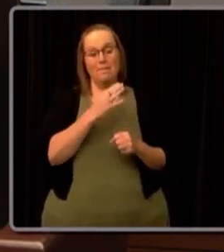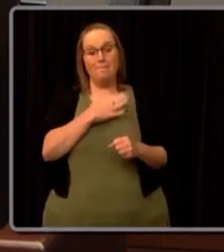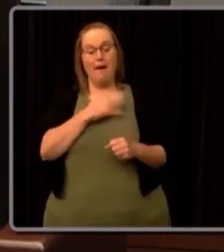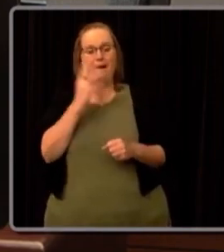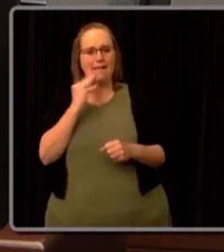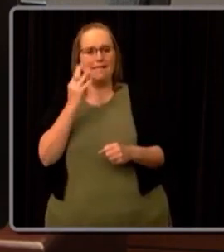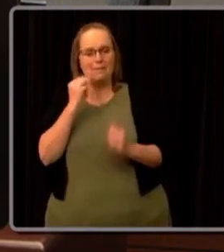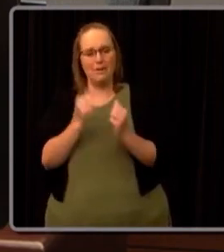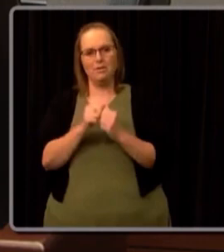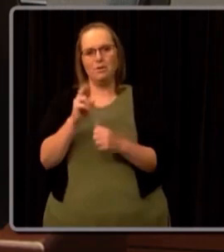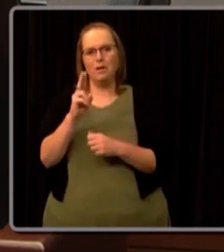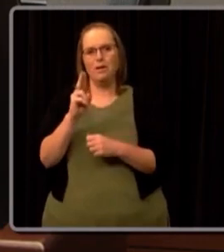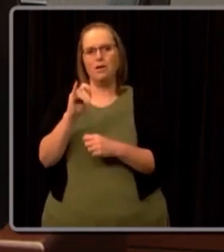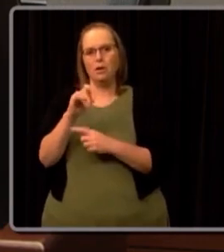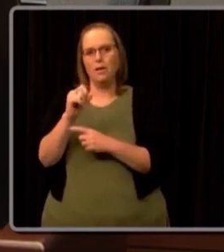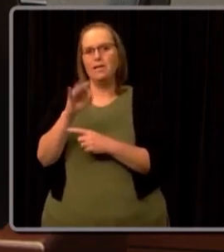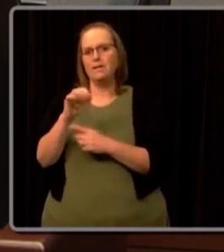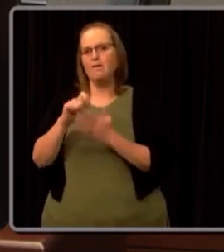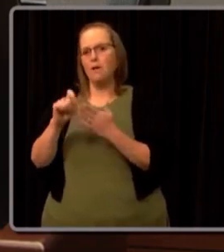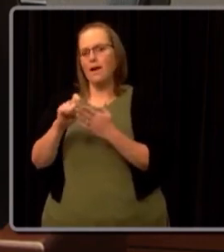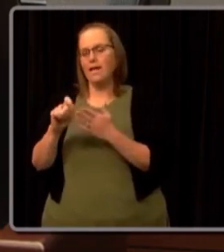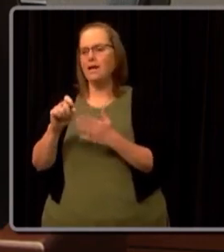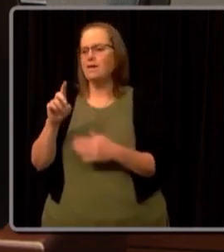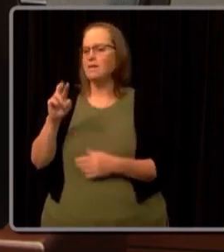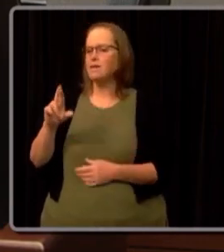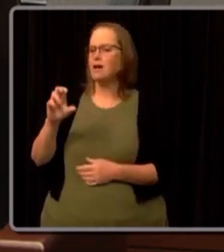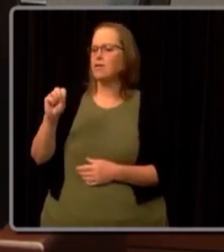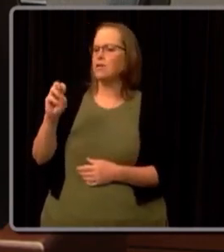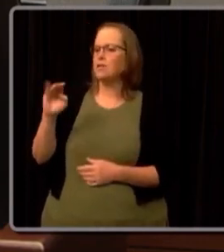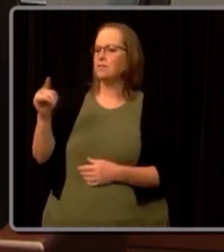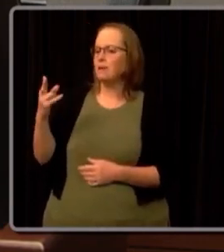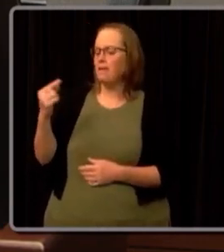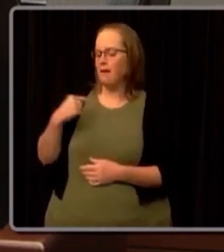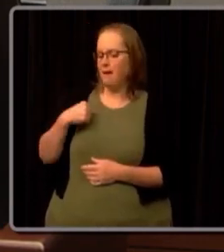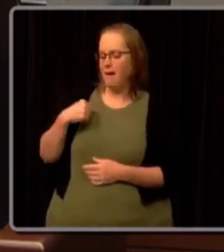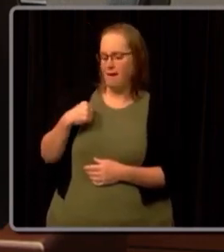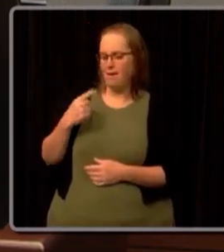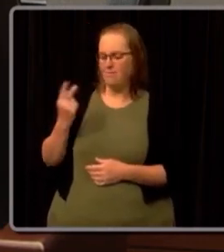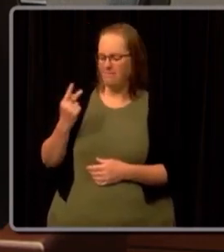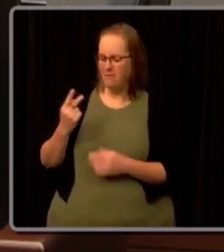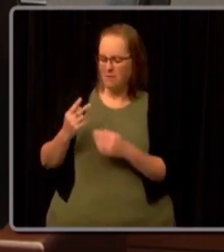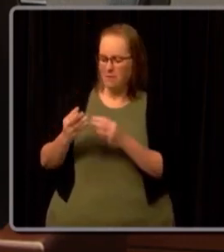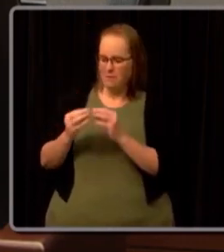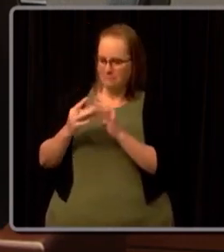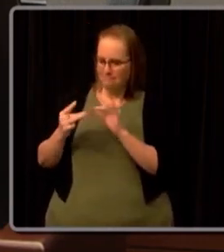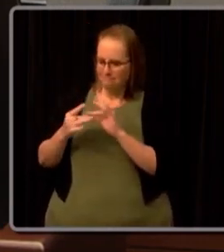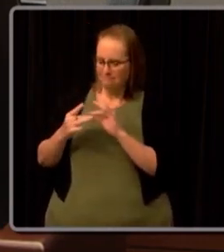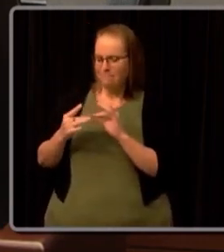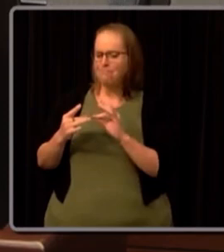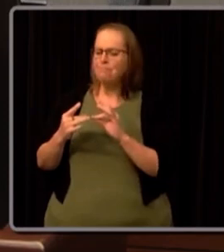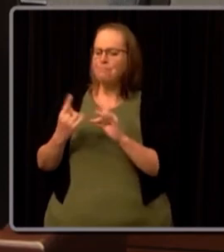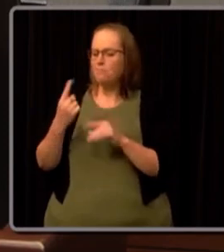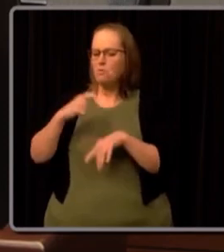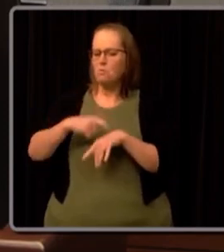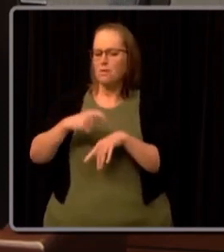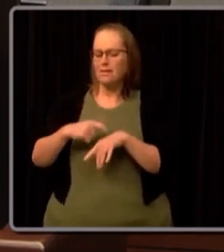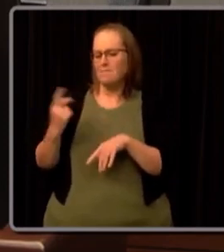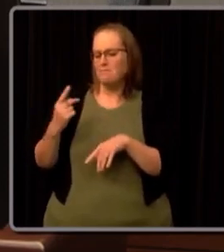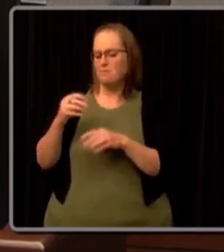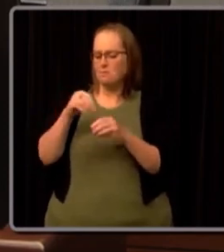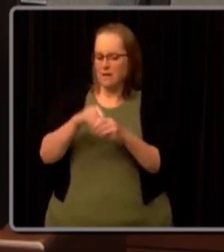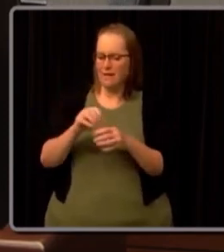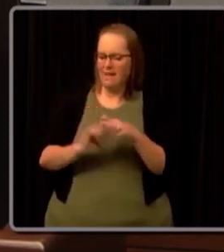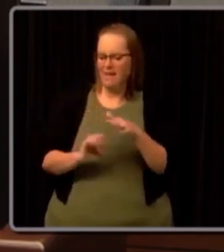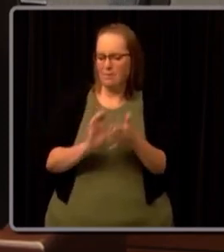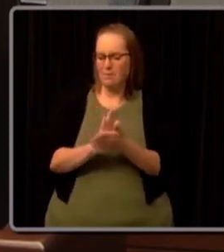writing, and Dr. Smith and I were actually, I don't know if she recalls, we were in one of our elementary buildings, and there was 2 young ladies sitting there.